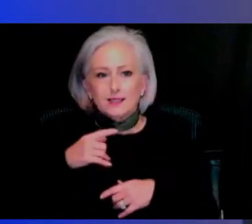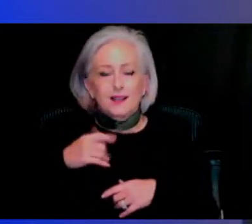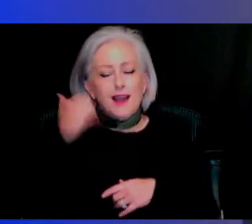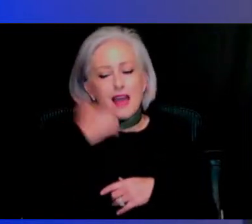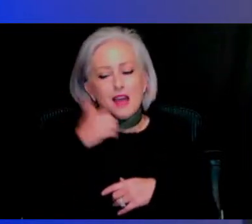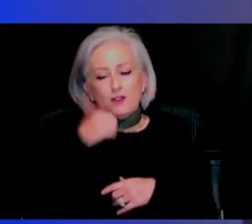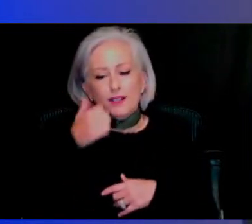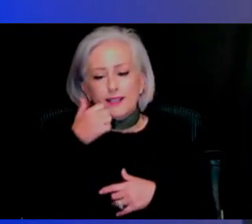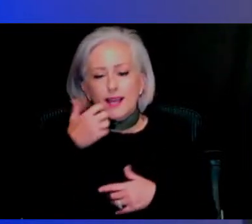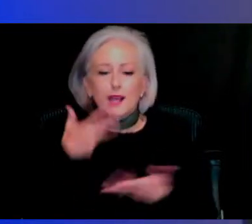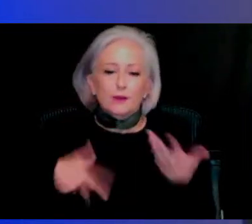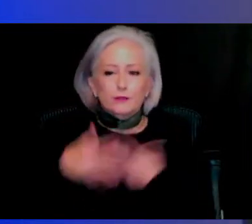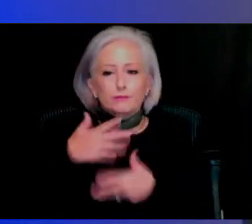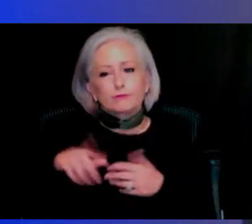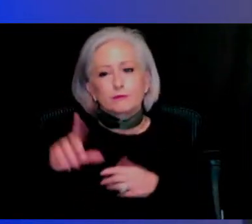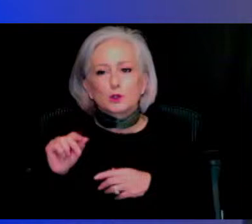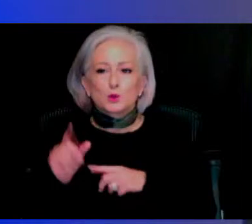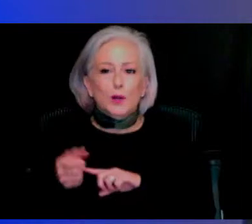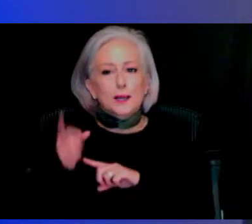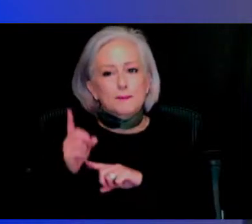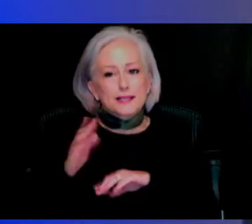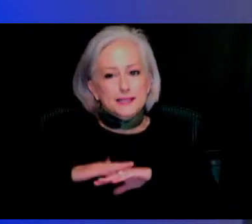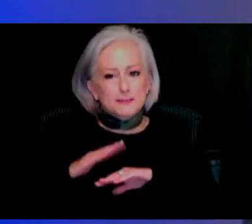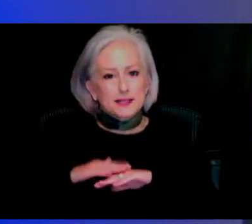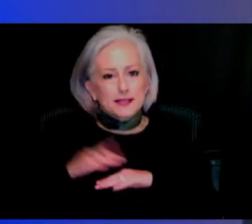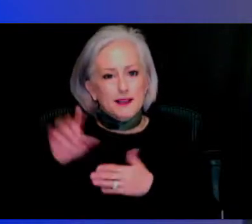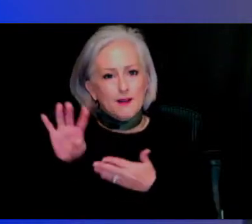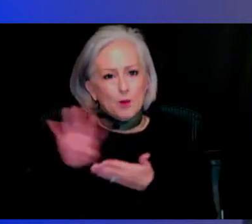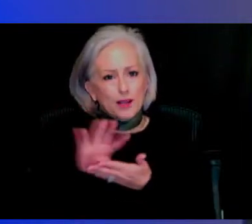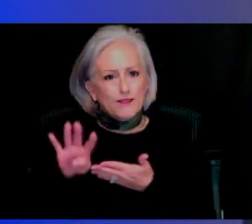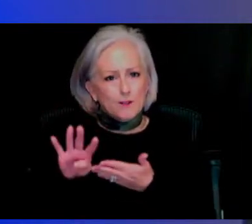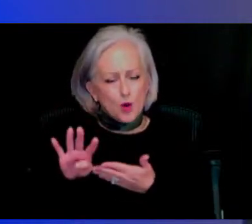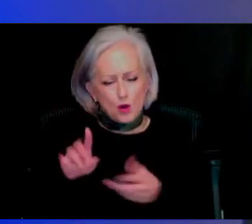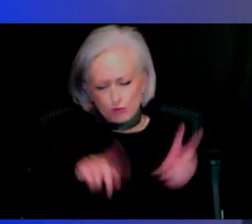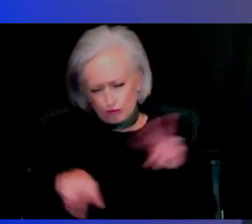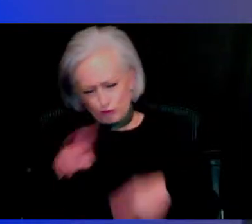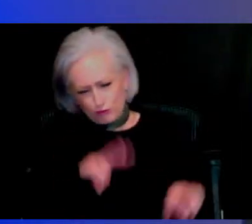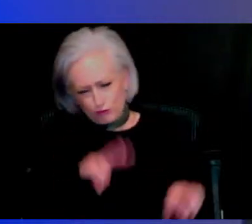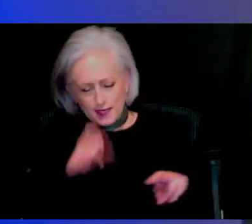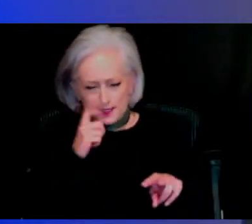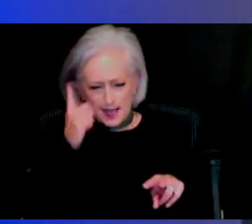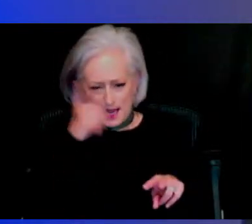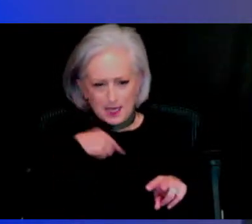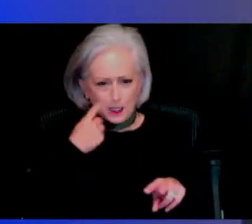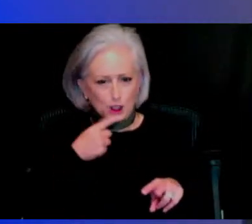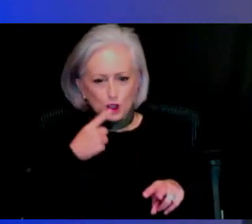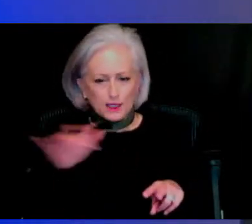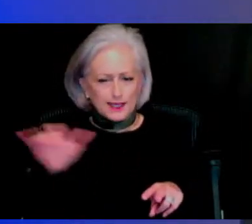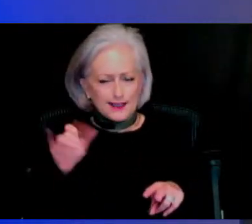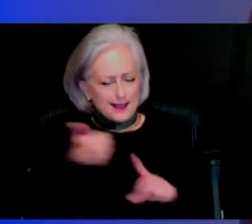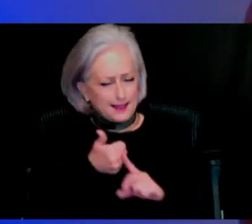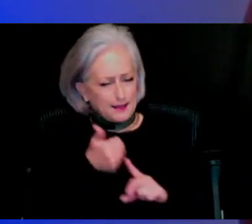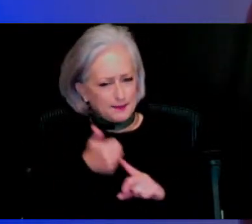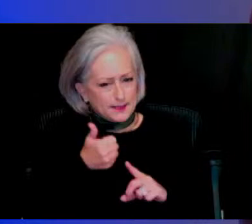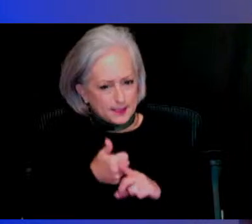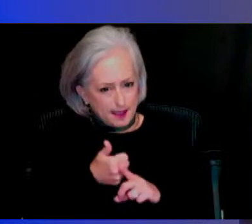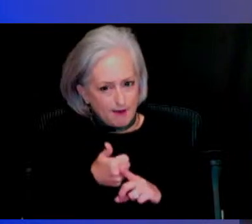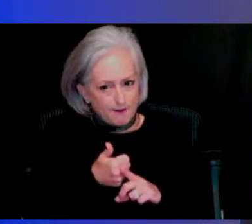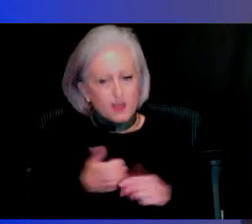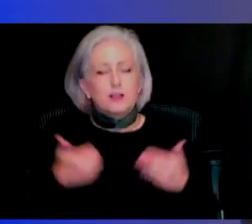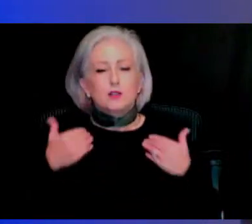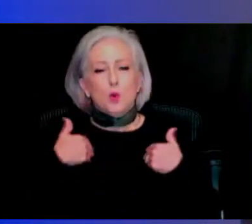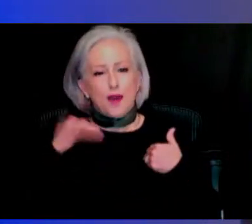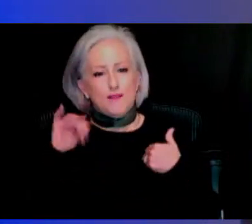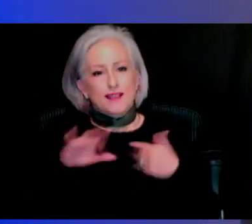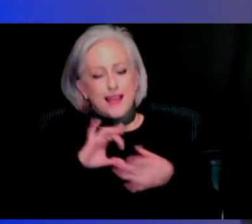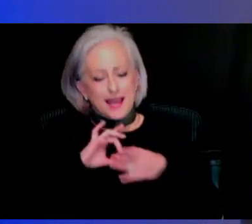at least 20 minutes. And this is week 4 of this, and they're not looking to like themselves. And so having that connection lets us